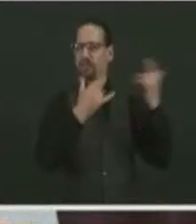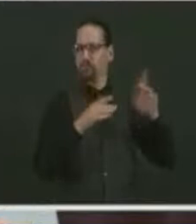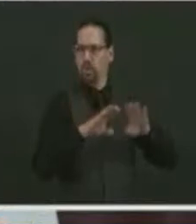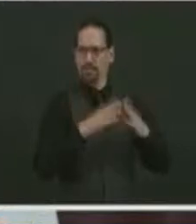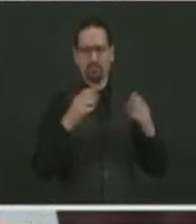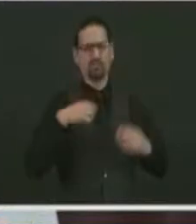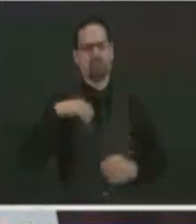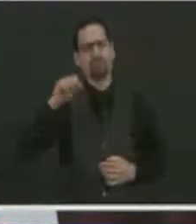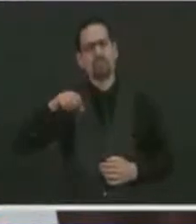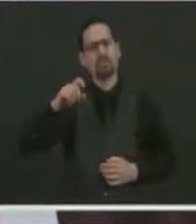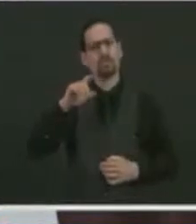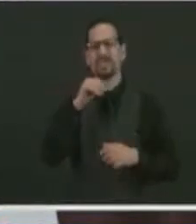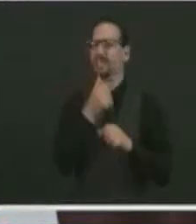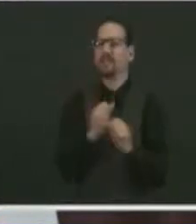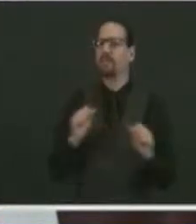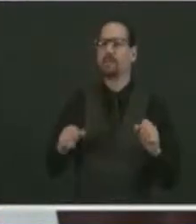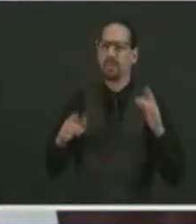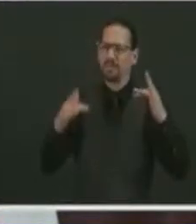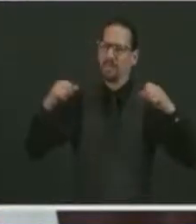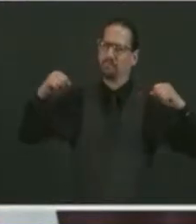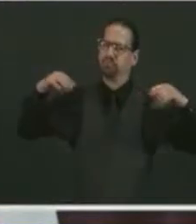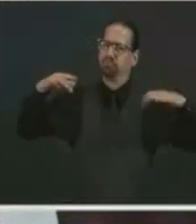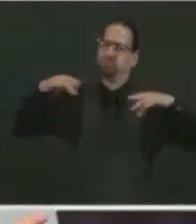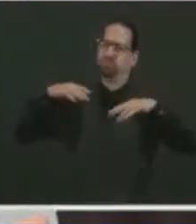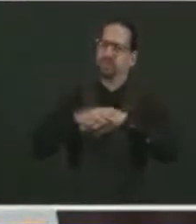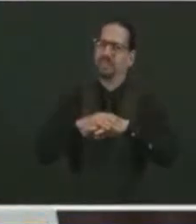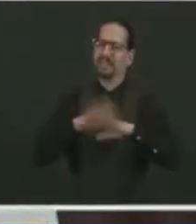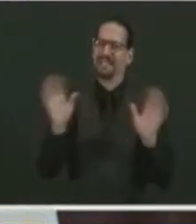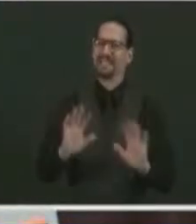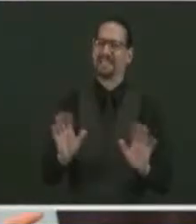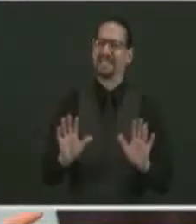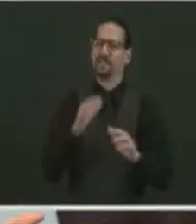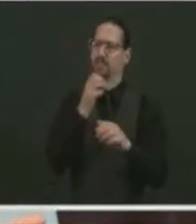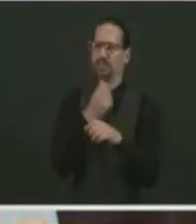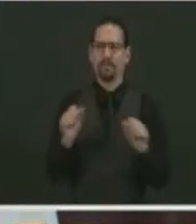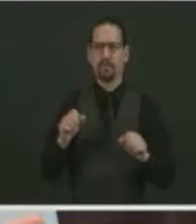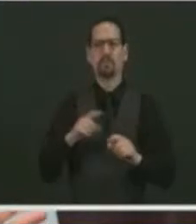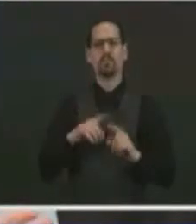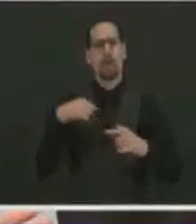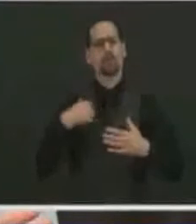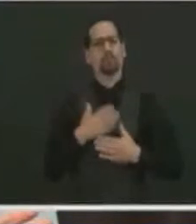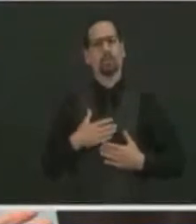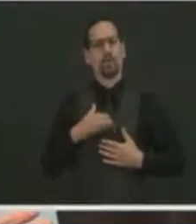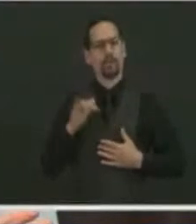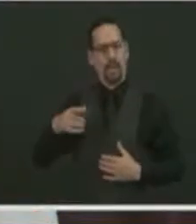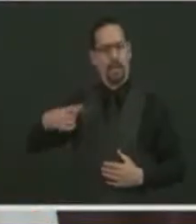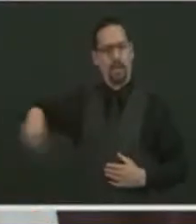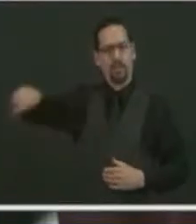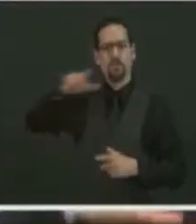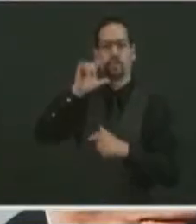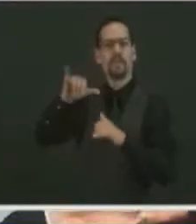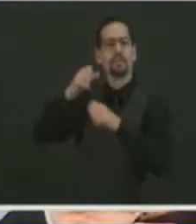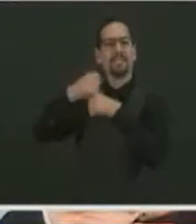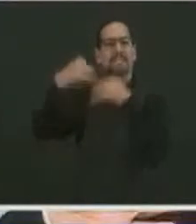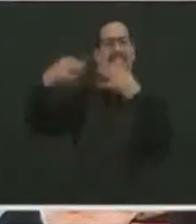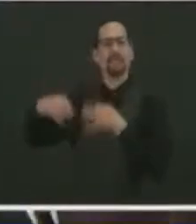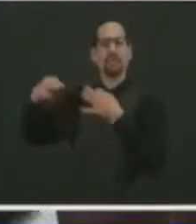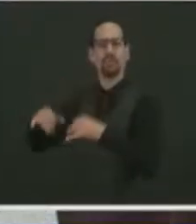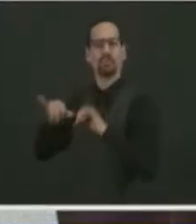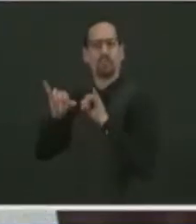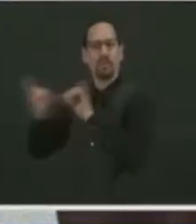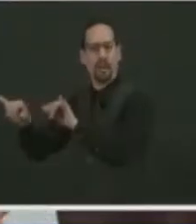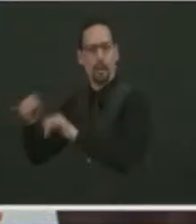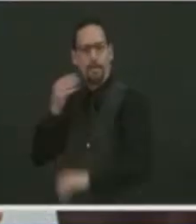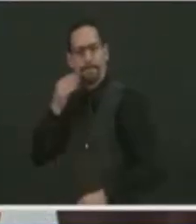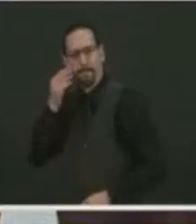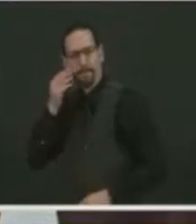unsafe. And I actually appreciate the support from the Speaker and Senate President throughout this entire time. They've